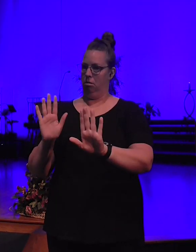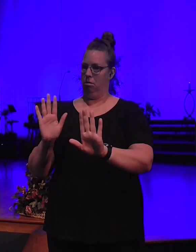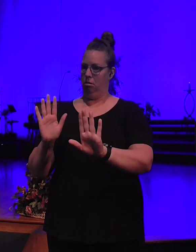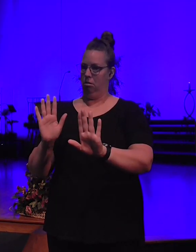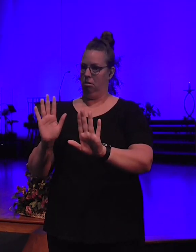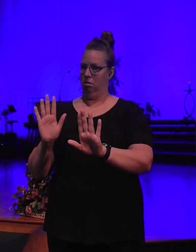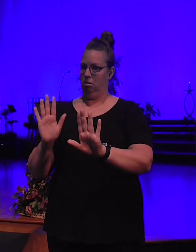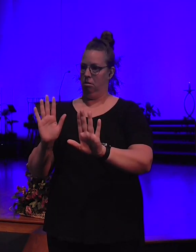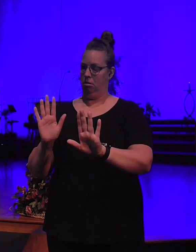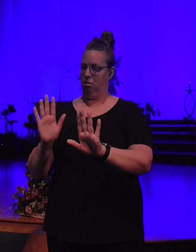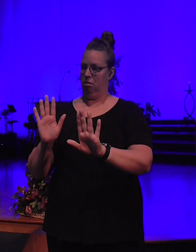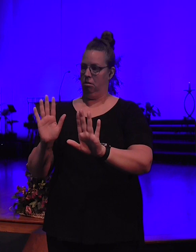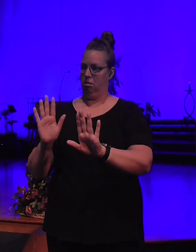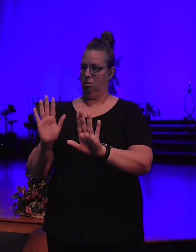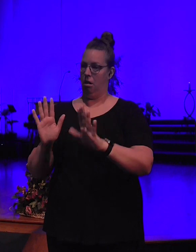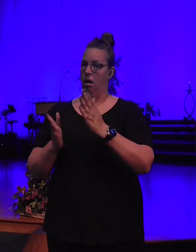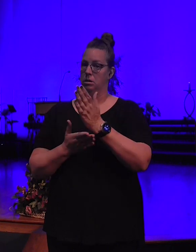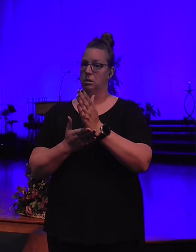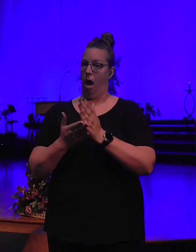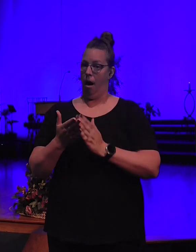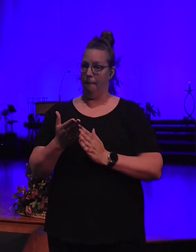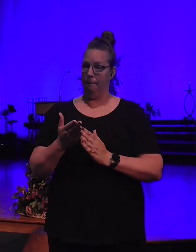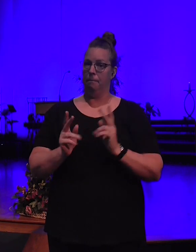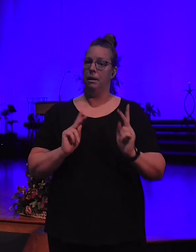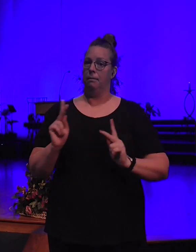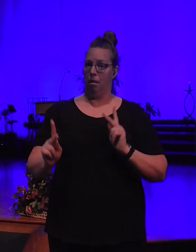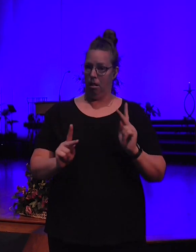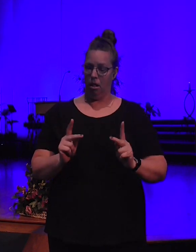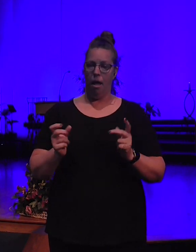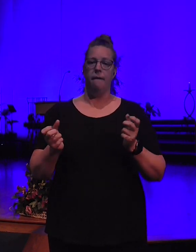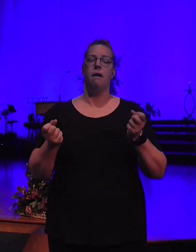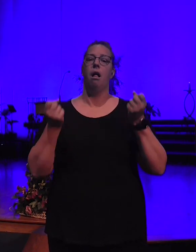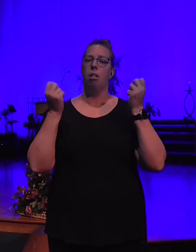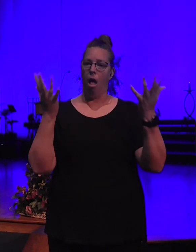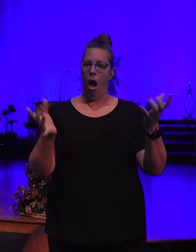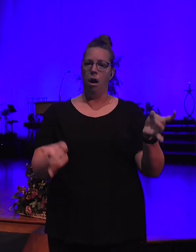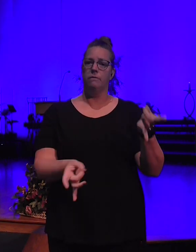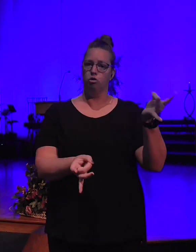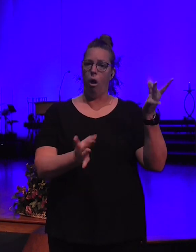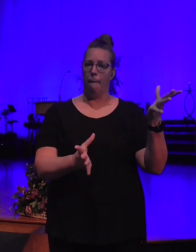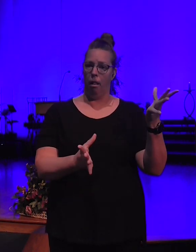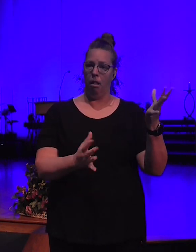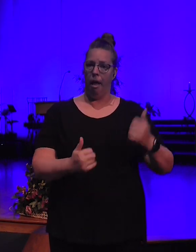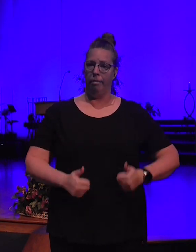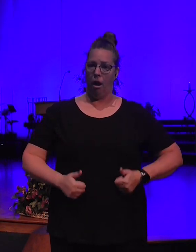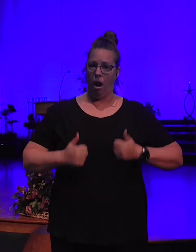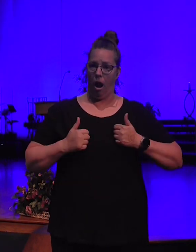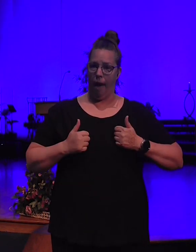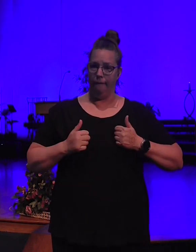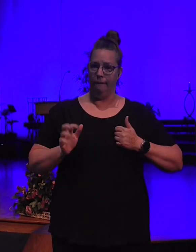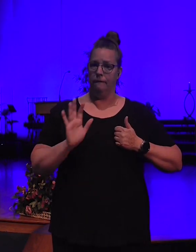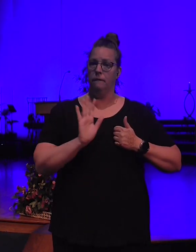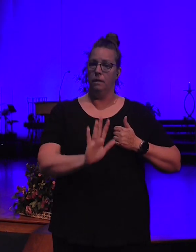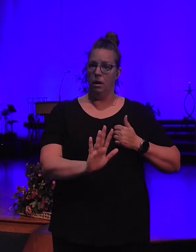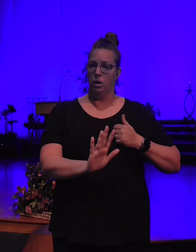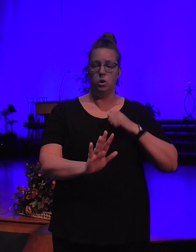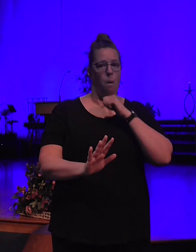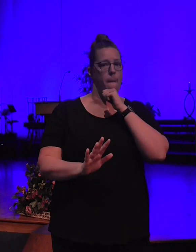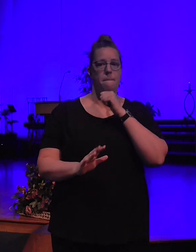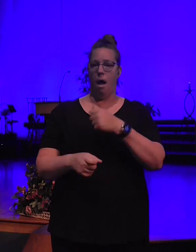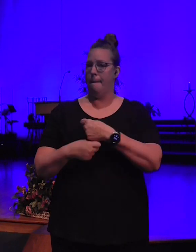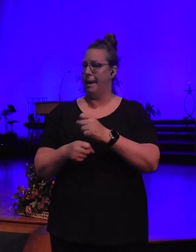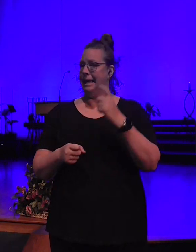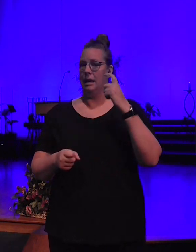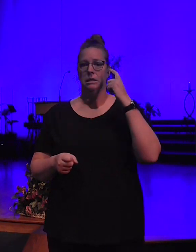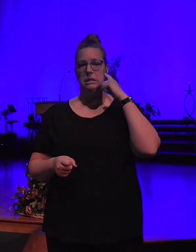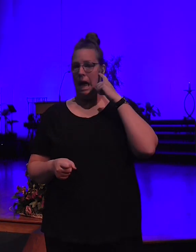people have gone through a lot of trauma in their life. And I don't want to make it sound like what I'm going to tell